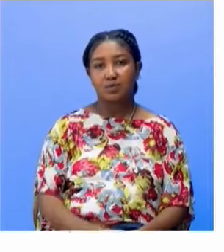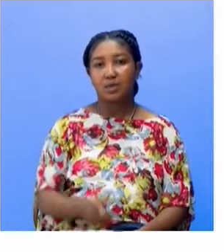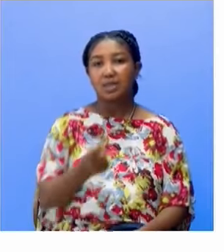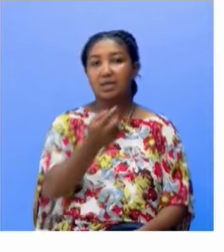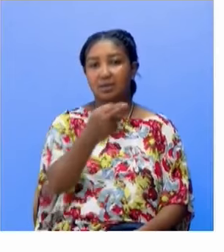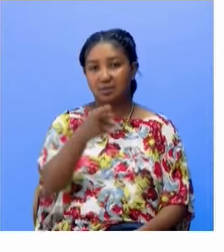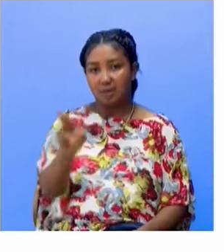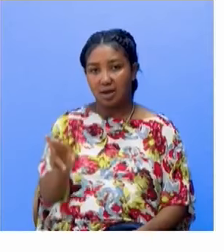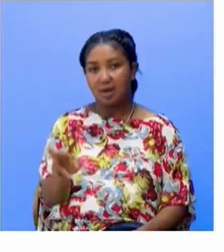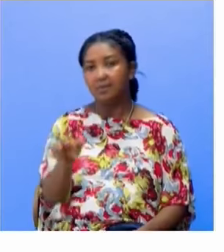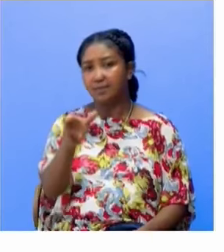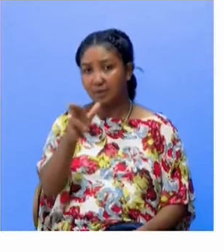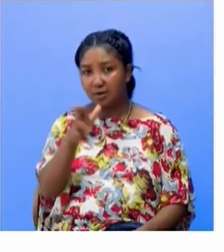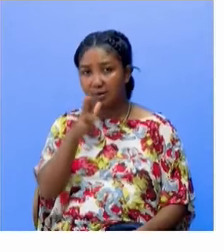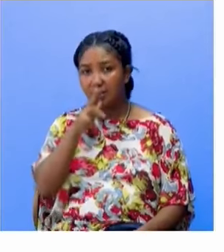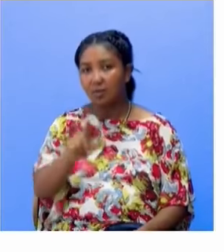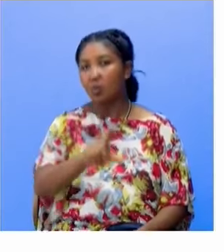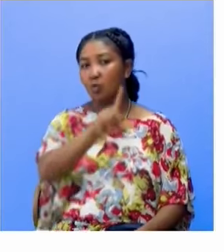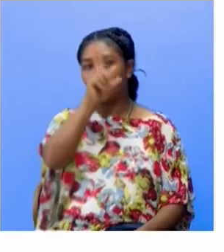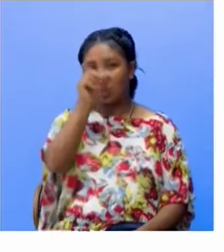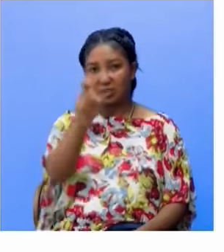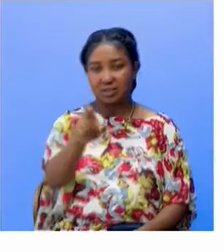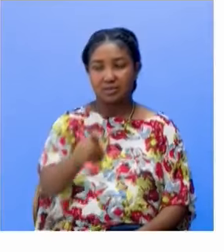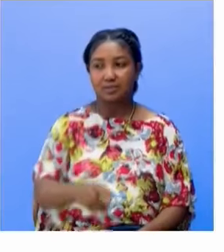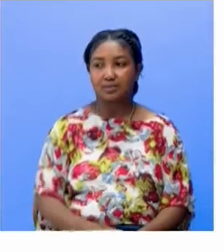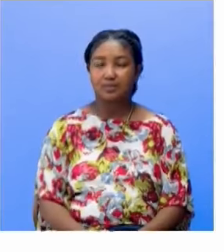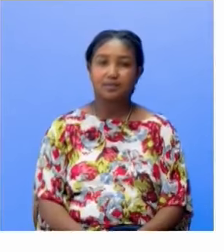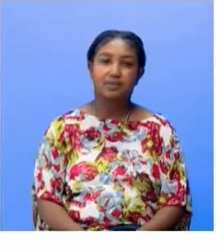their dinner?